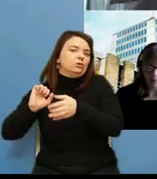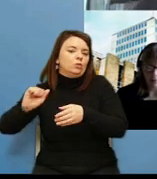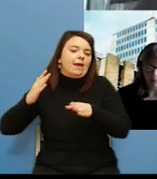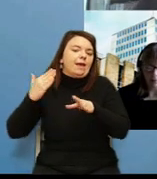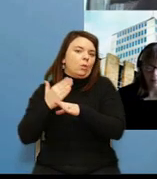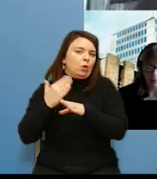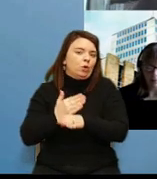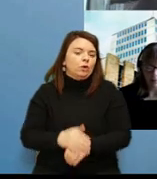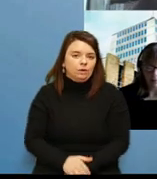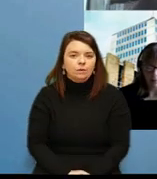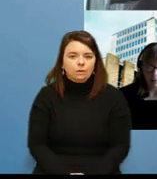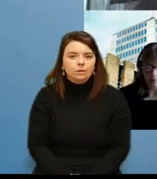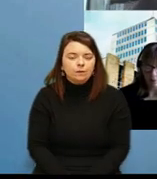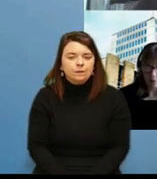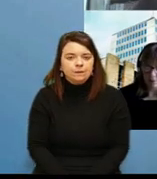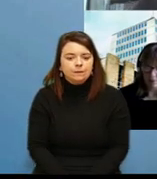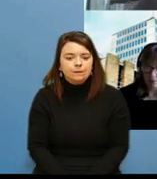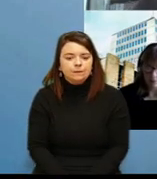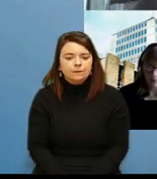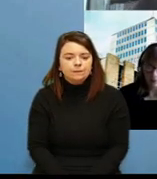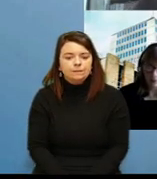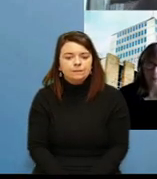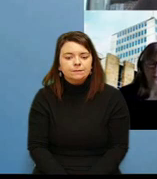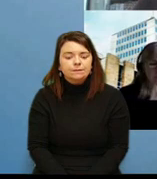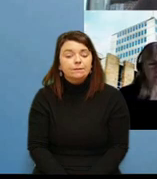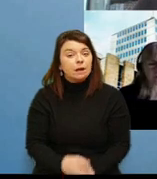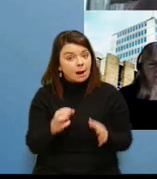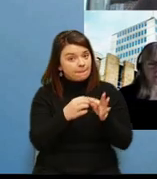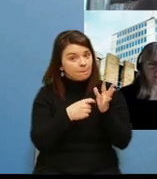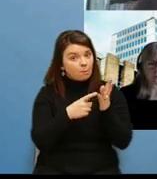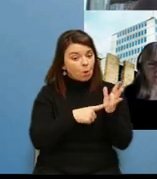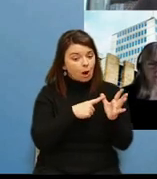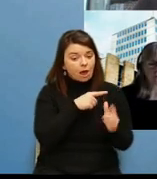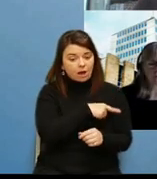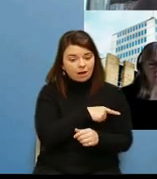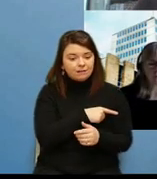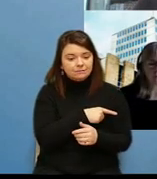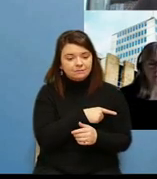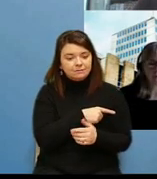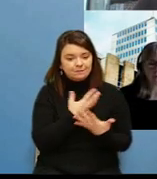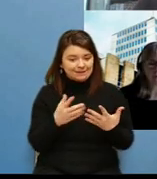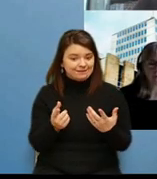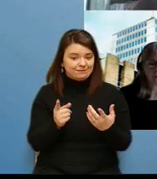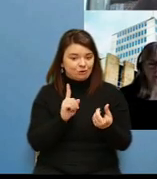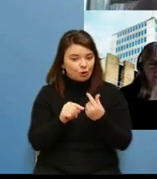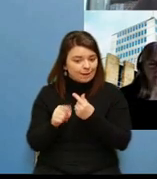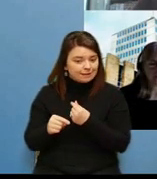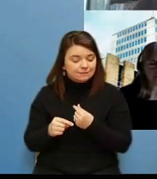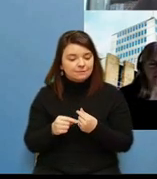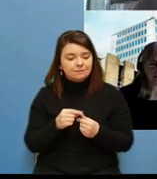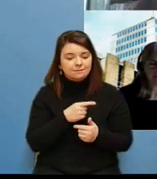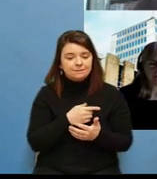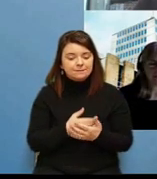it corresponds very much what they're trying to pursue. Maybe back to you, Paula. You heard